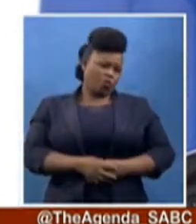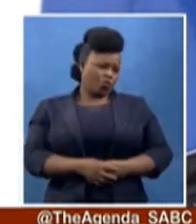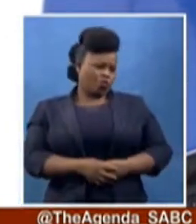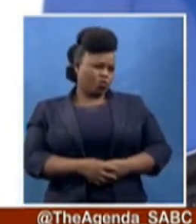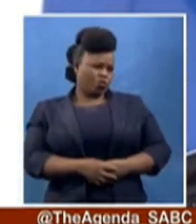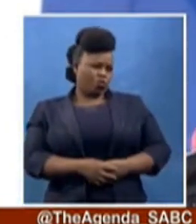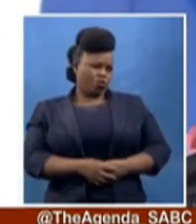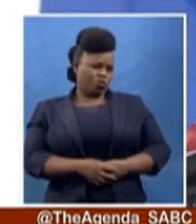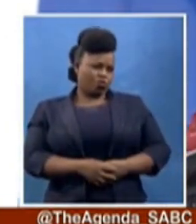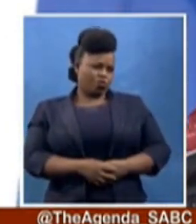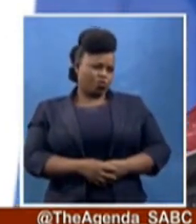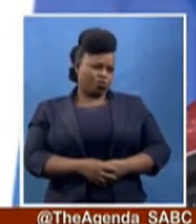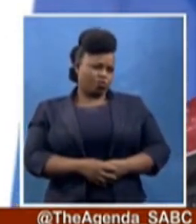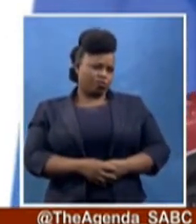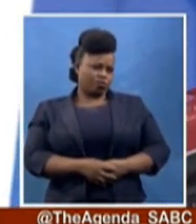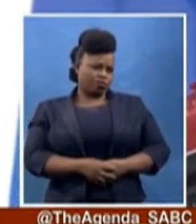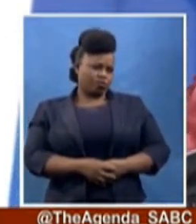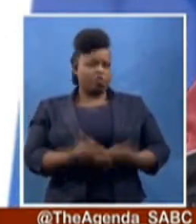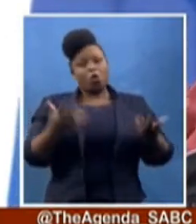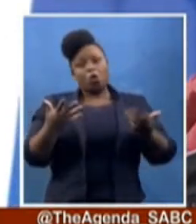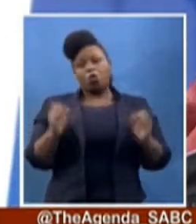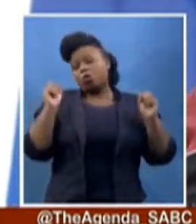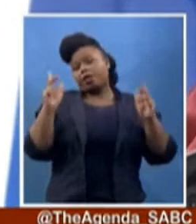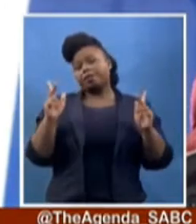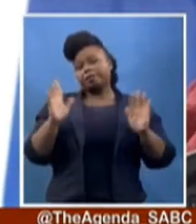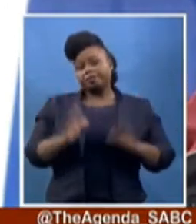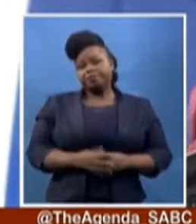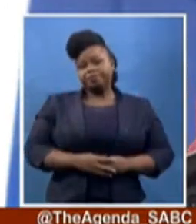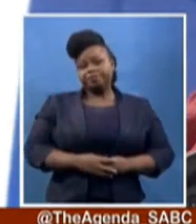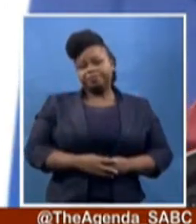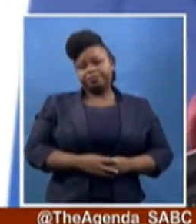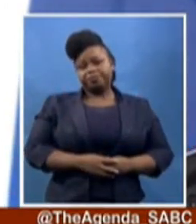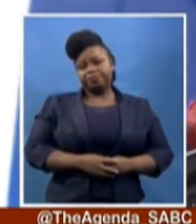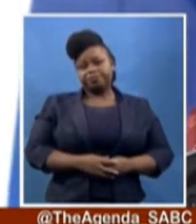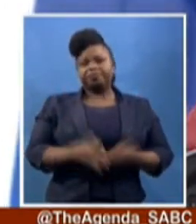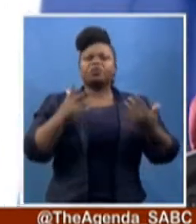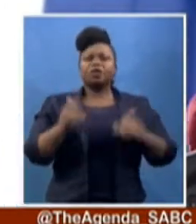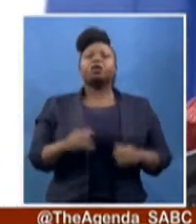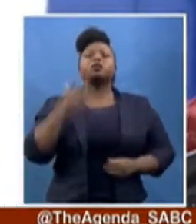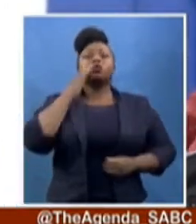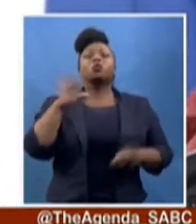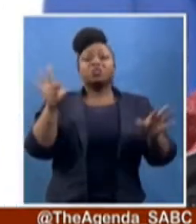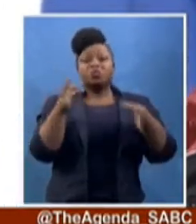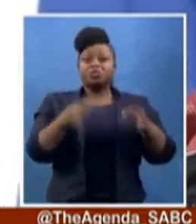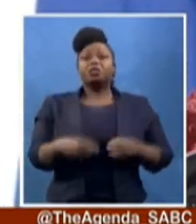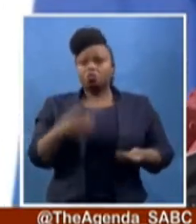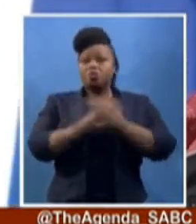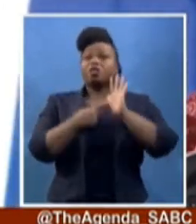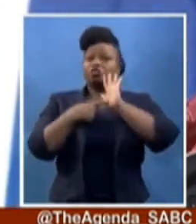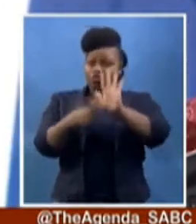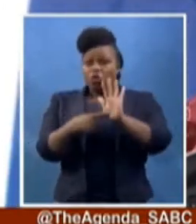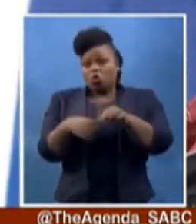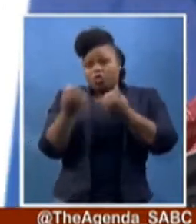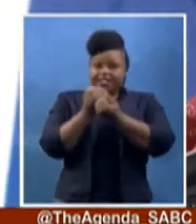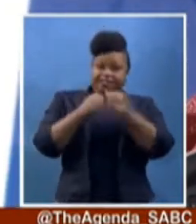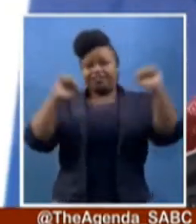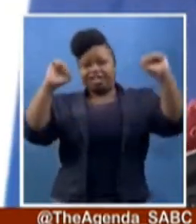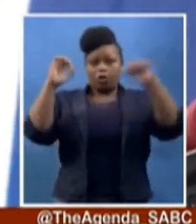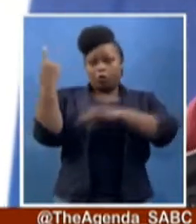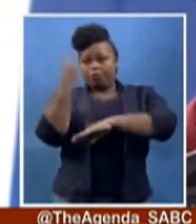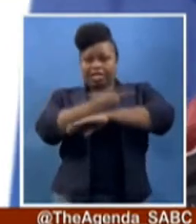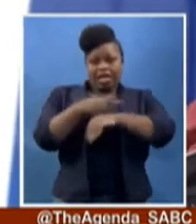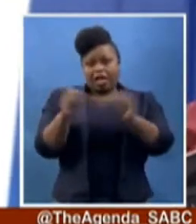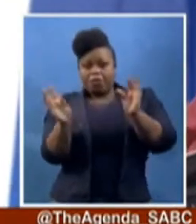Oh, okay. And ha bina mona ho bonagala hore it's Freedom Day. Ha hona motho a ka reng yena ha